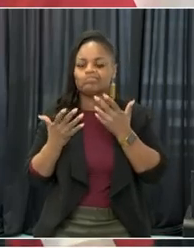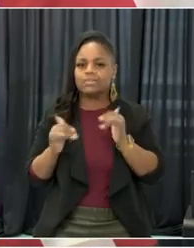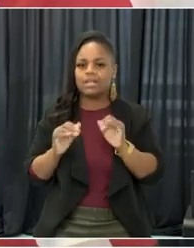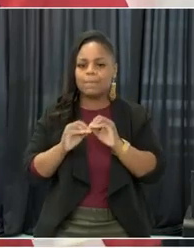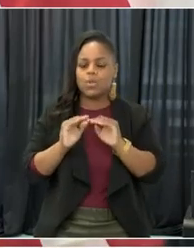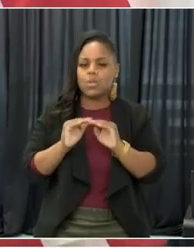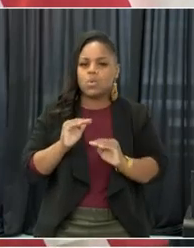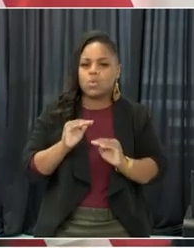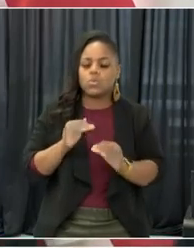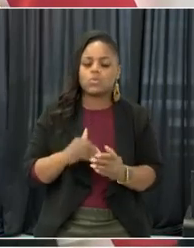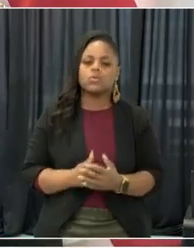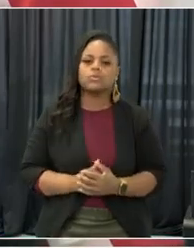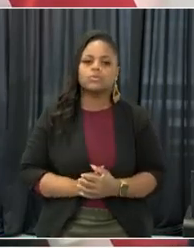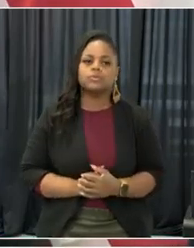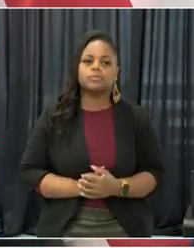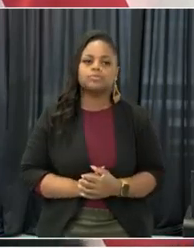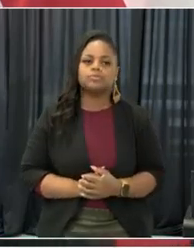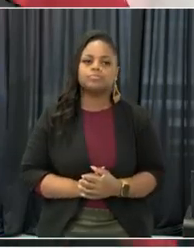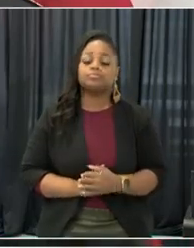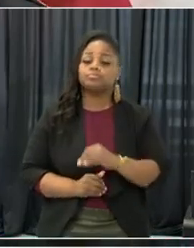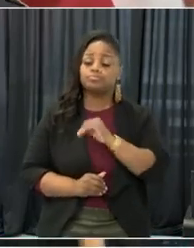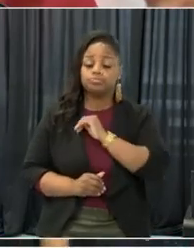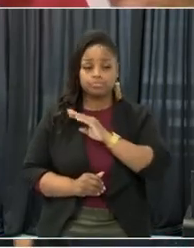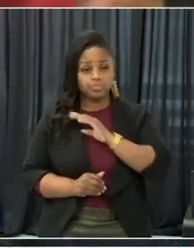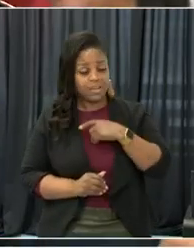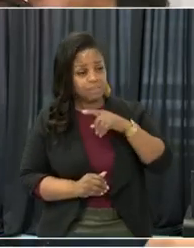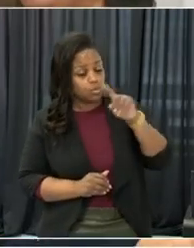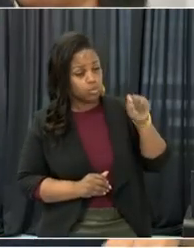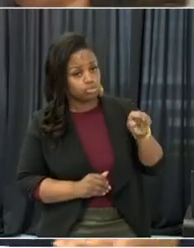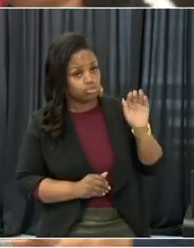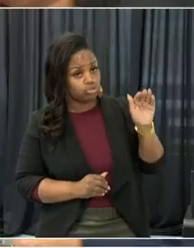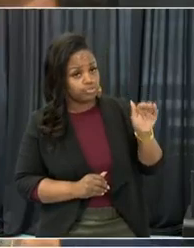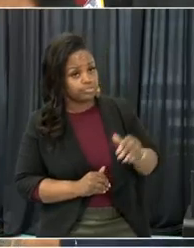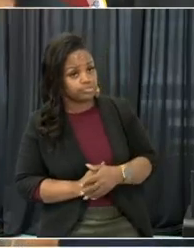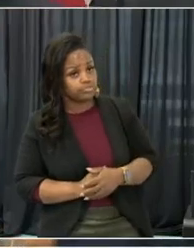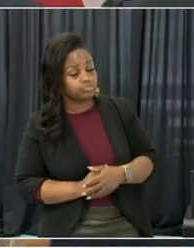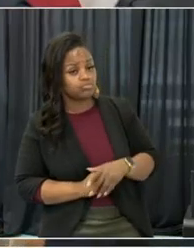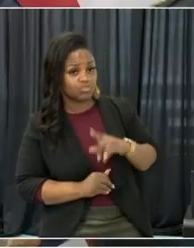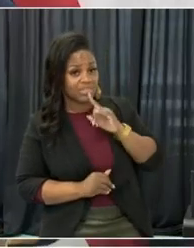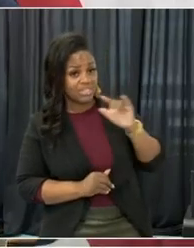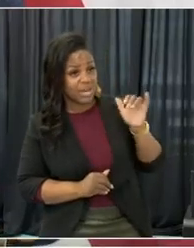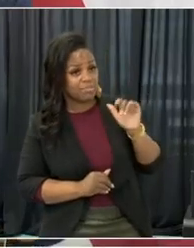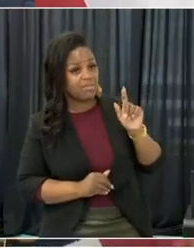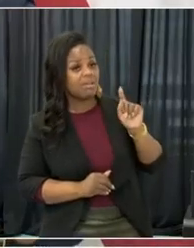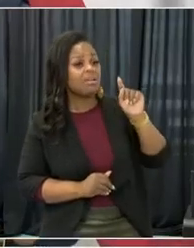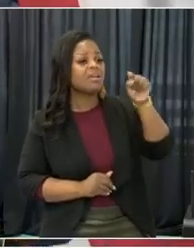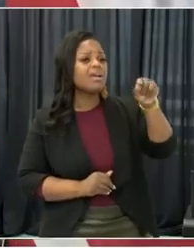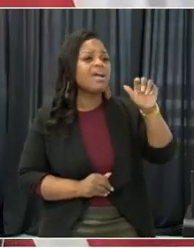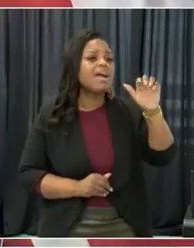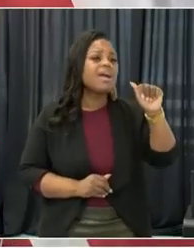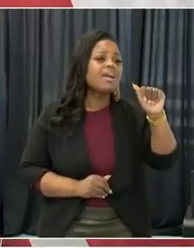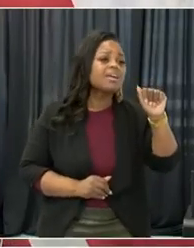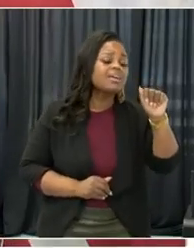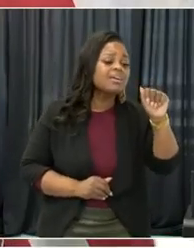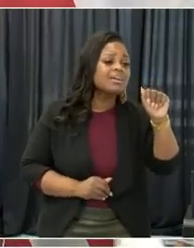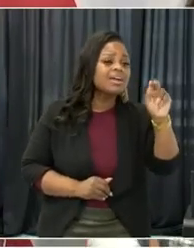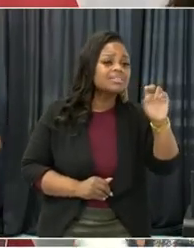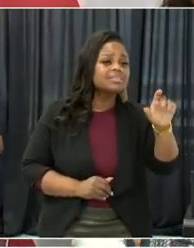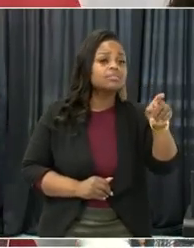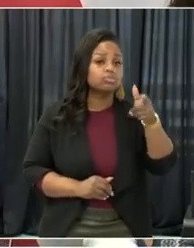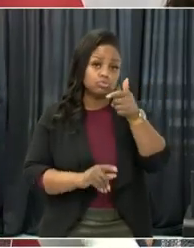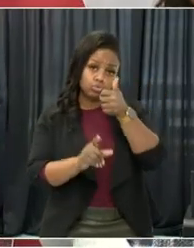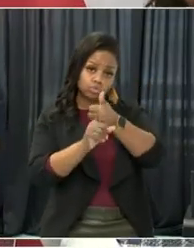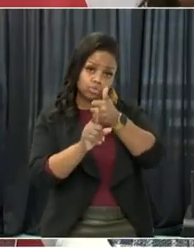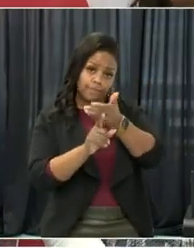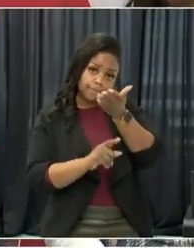Mayor, I actually have a question for you. I want to ask you the same question you asked the ANC commissioners. Have you or someone you know personally